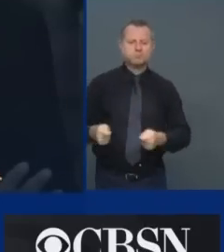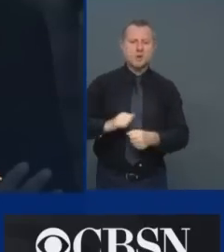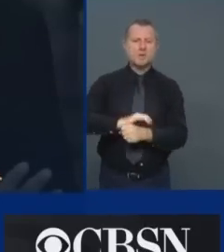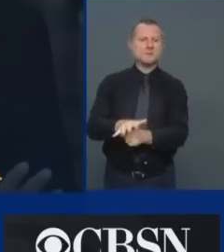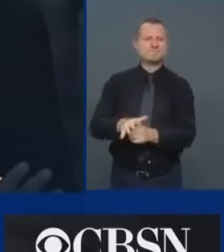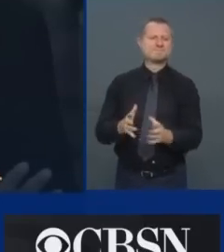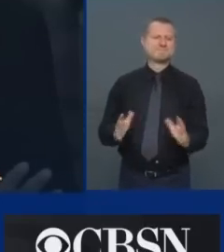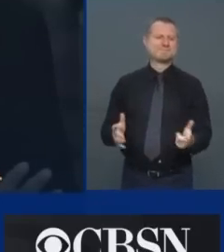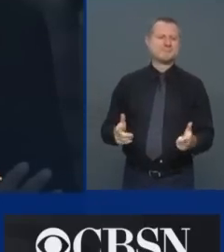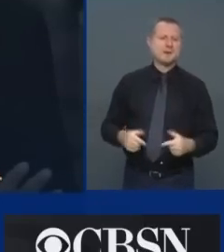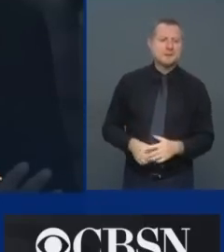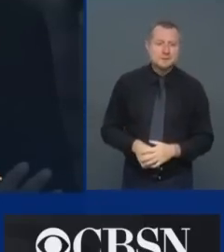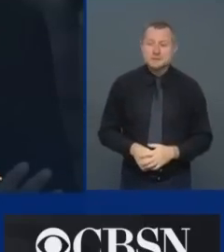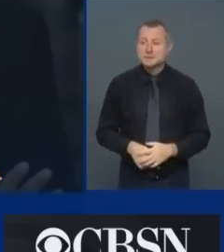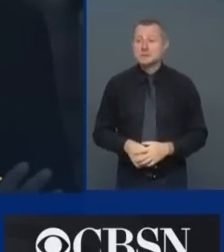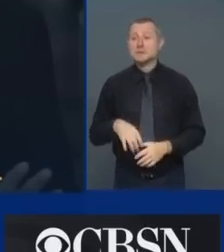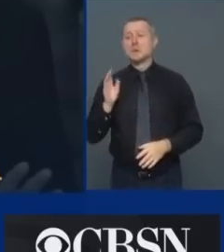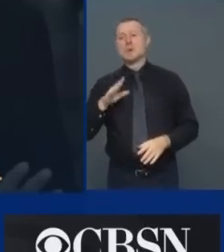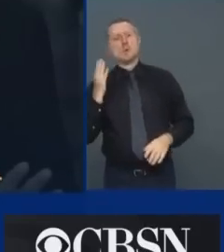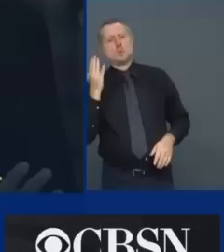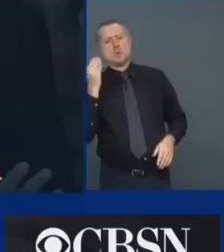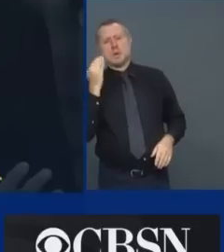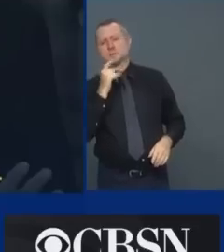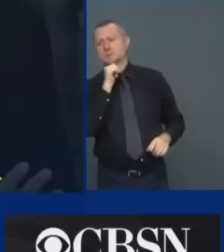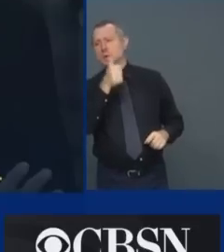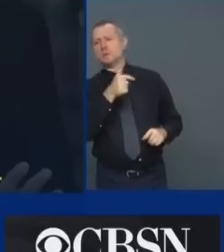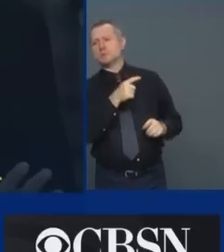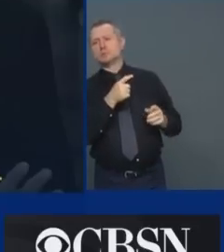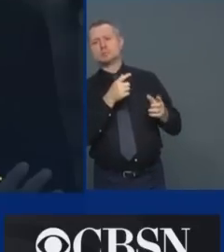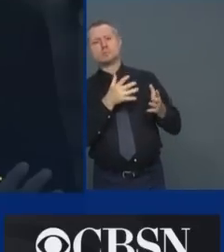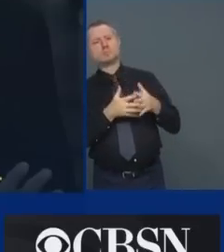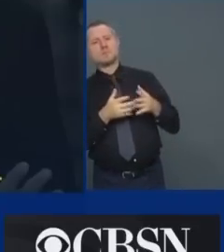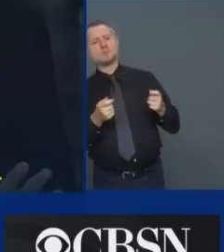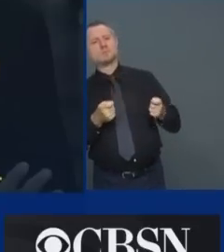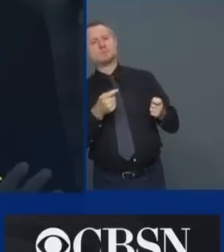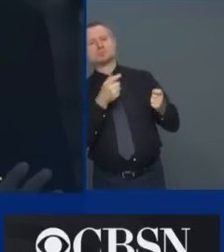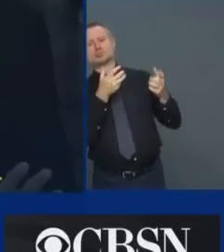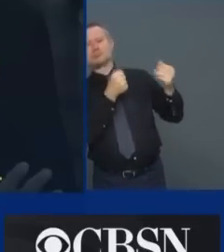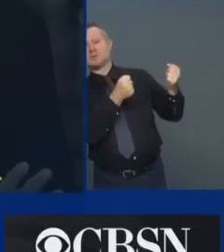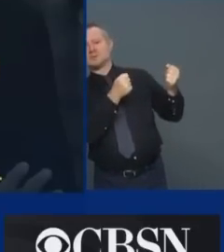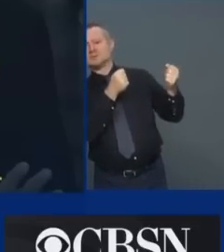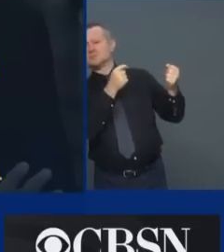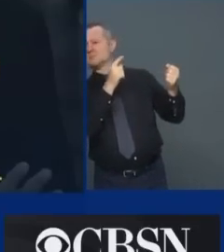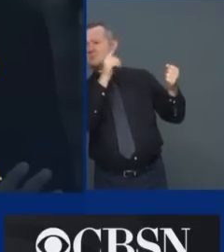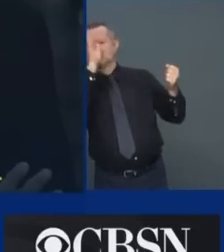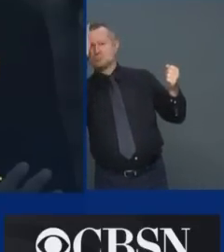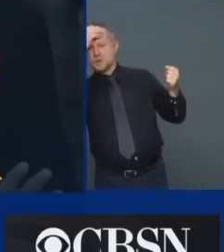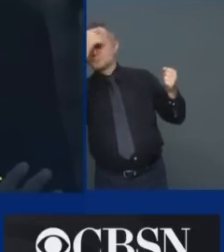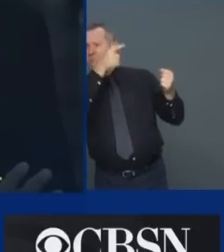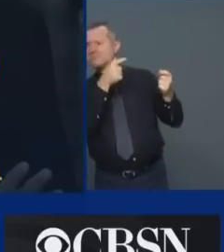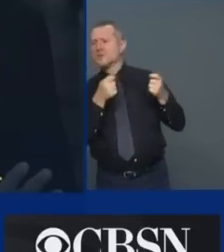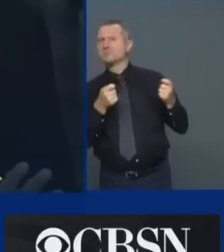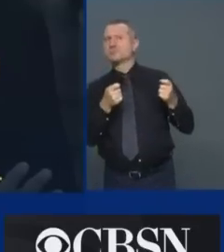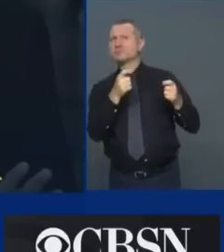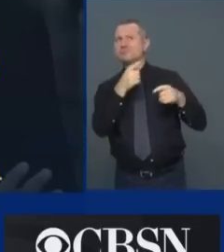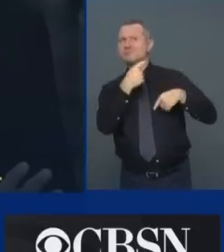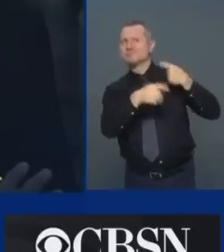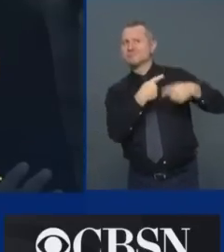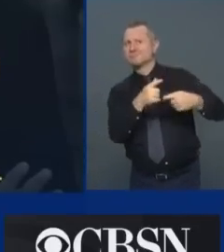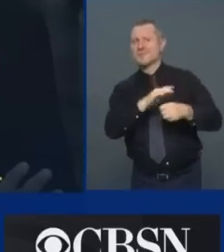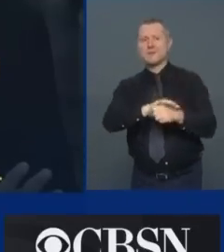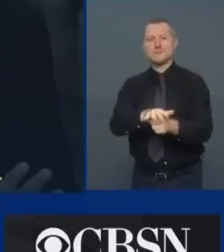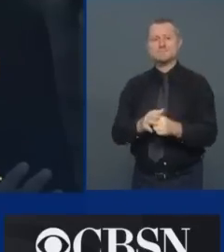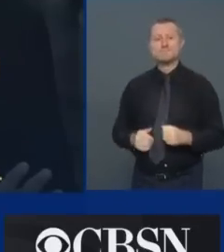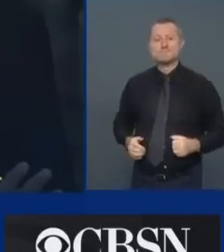Why don't the American people trust the Trump administration on COVID? Because they have been proven to